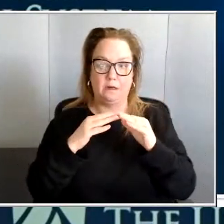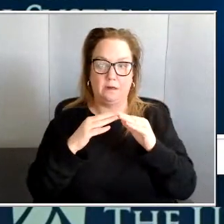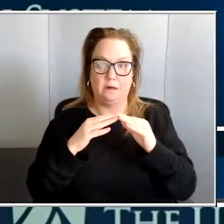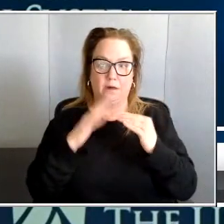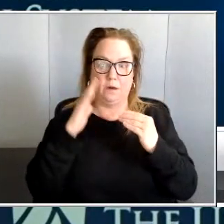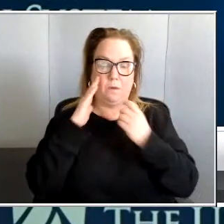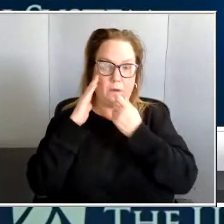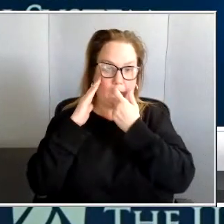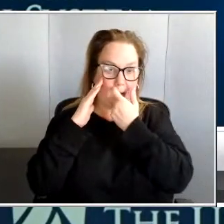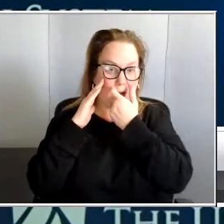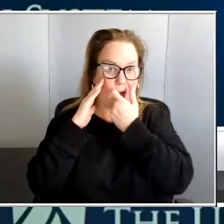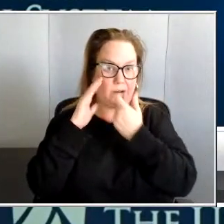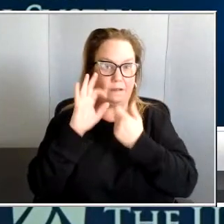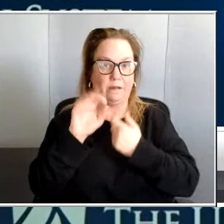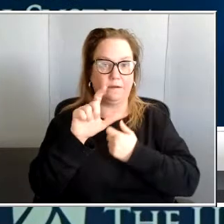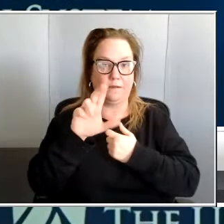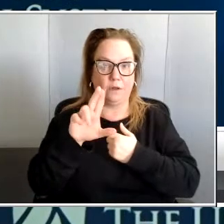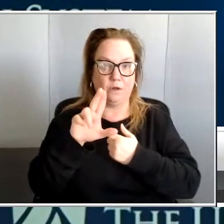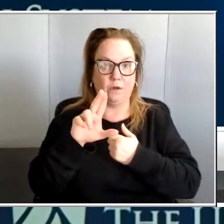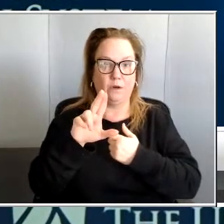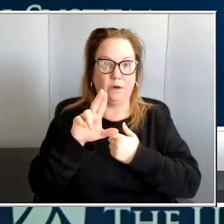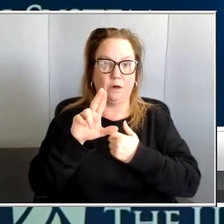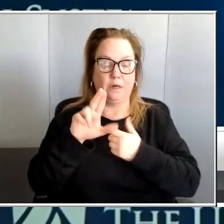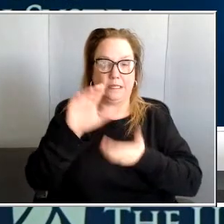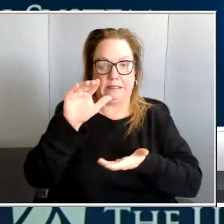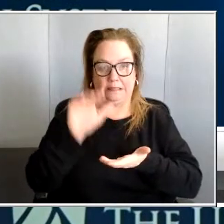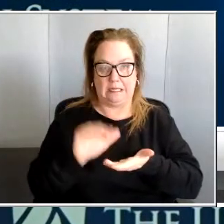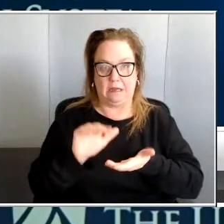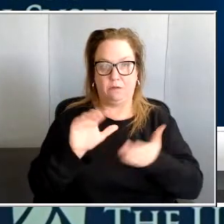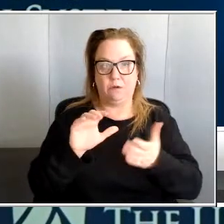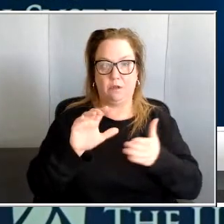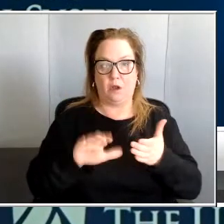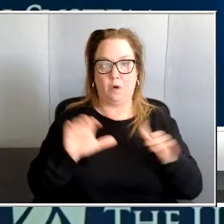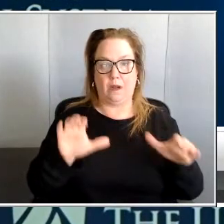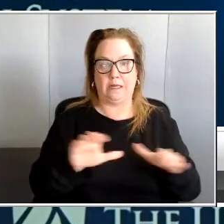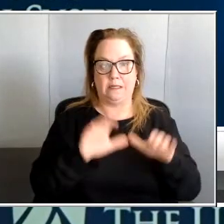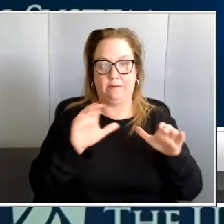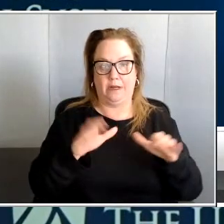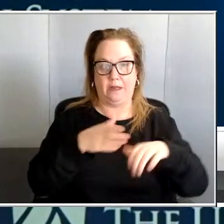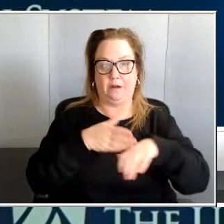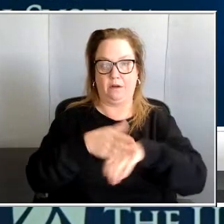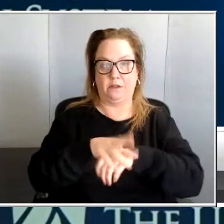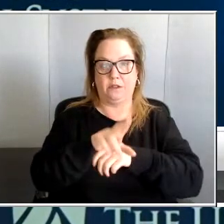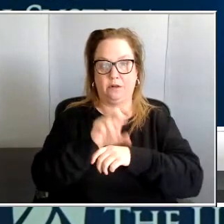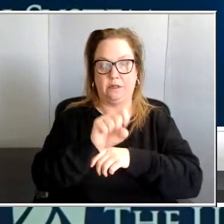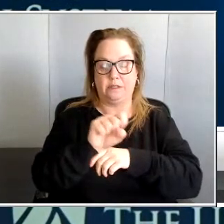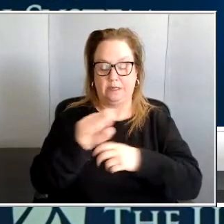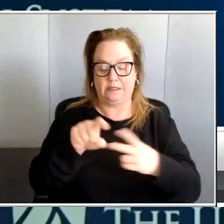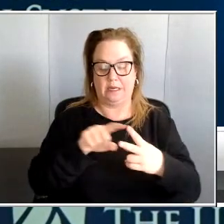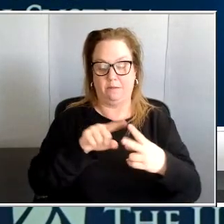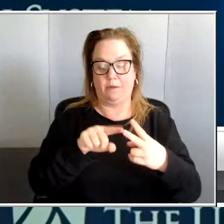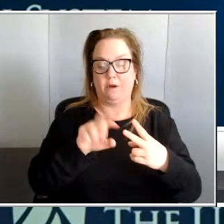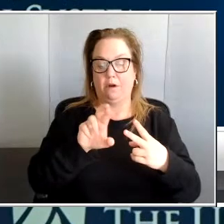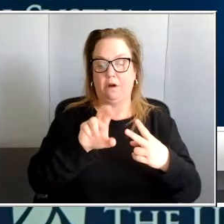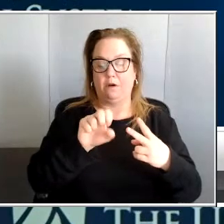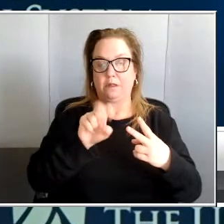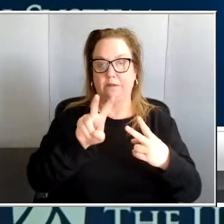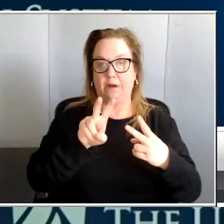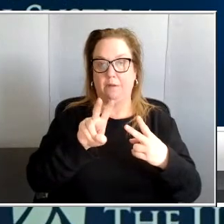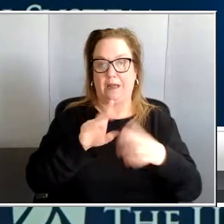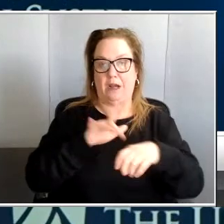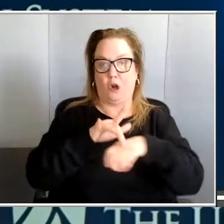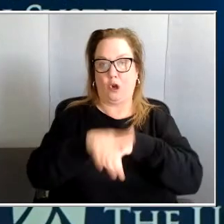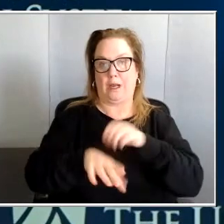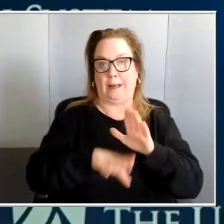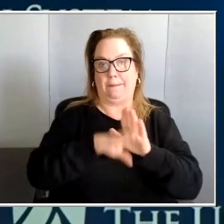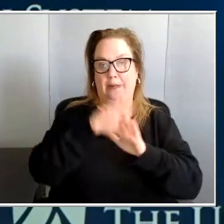that influenza is quite a bit down, low activity across the United States as well as RSV. So we had an early peak a few months ago, but it's